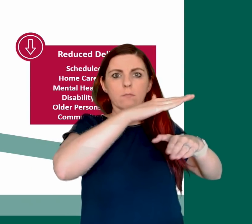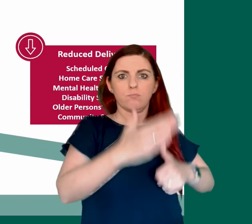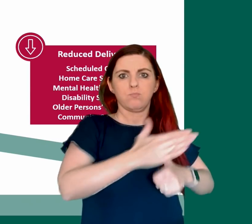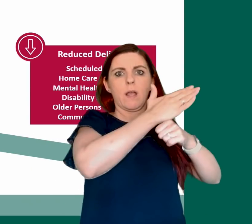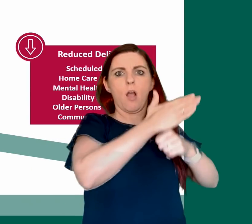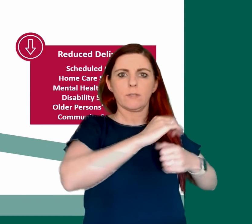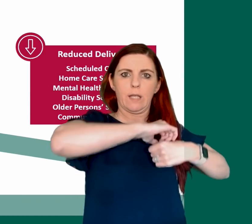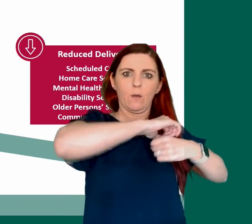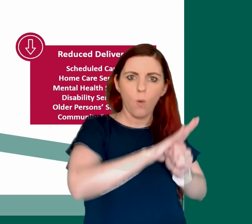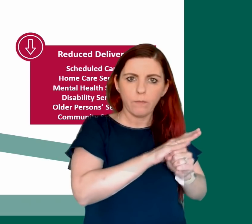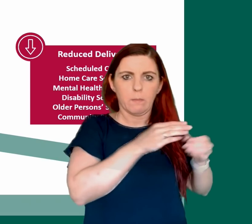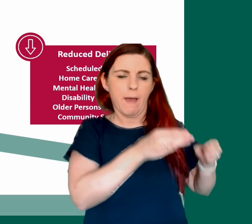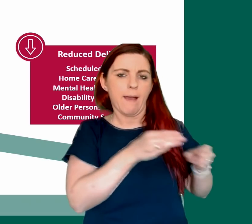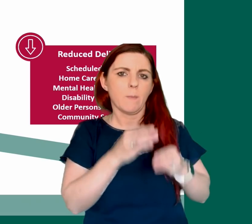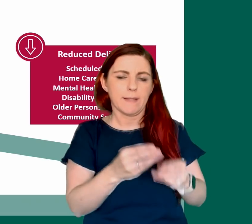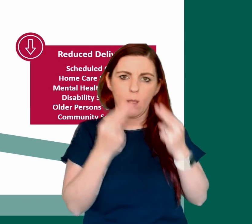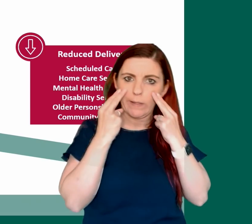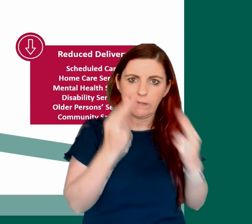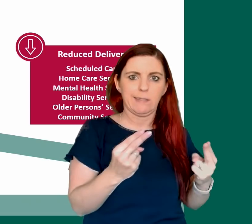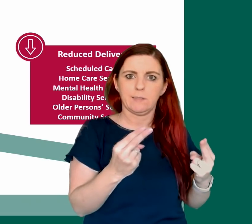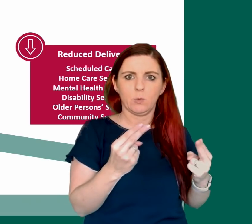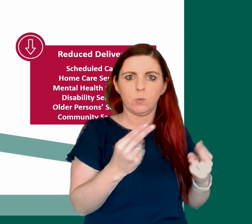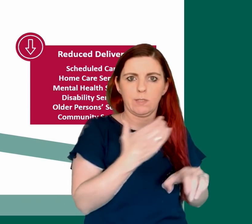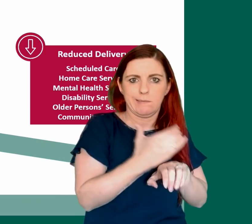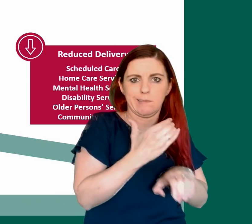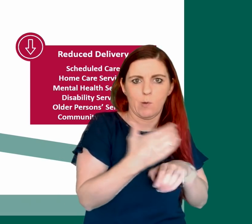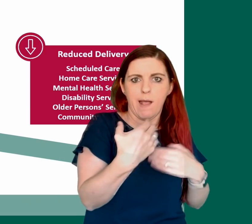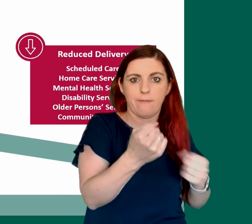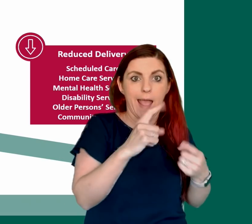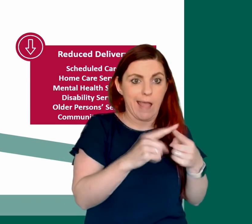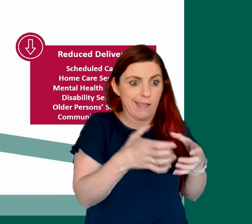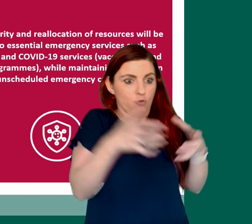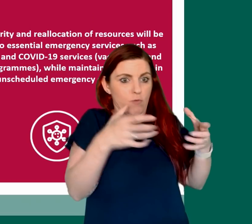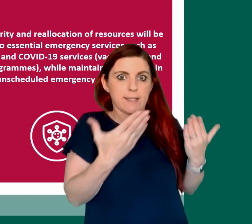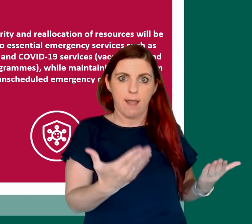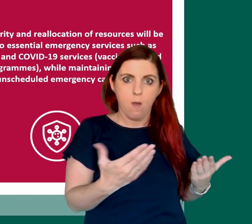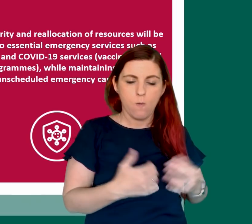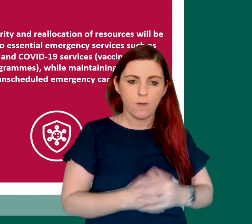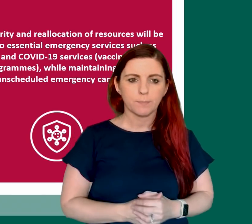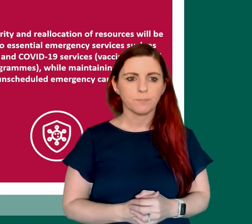priority COVID pathways that we have to maintain and indeed increase now.